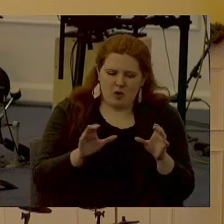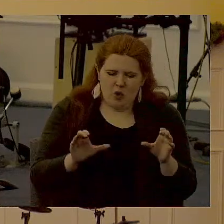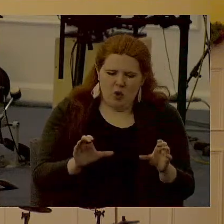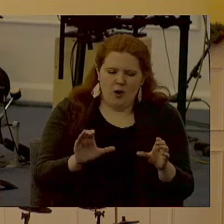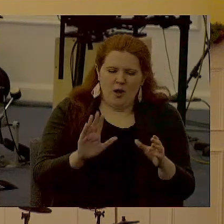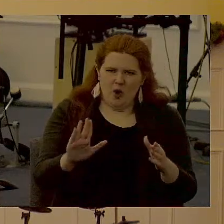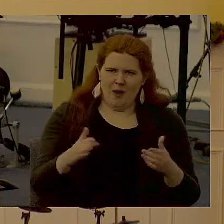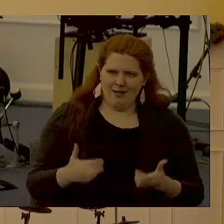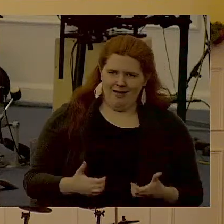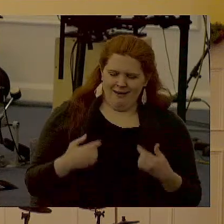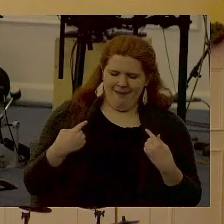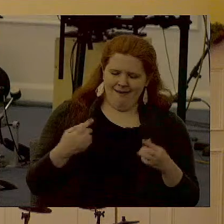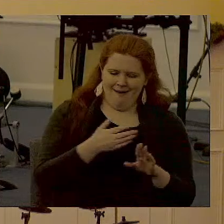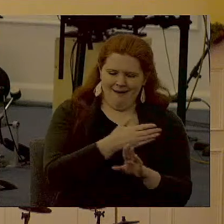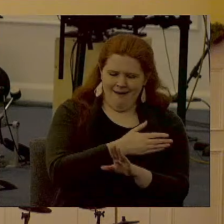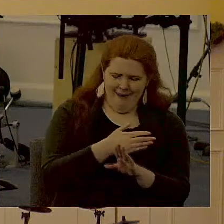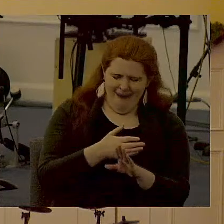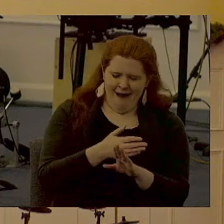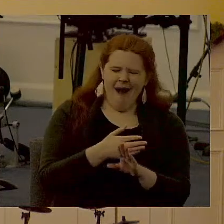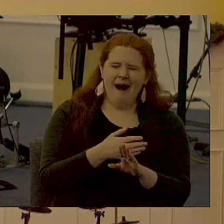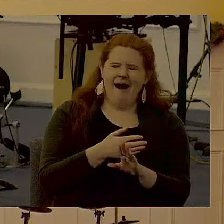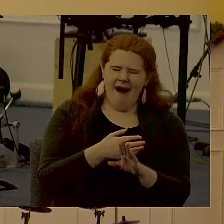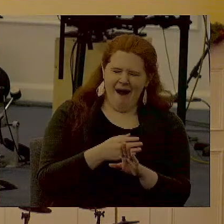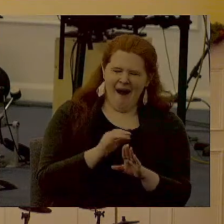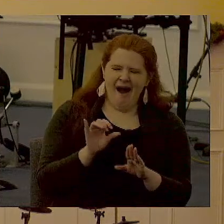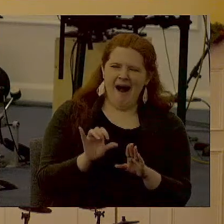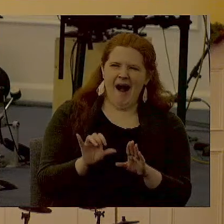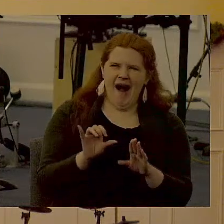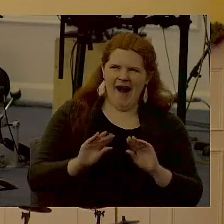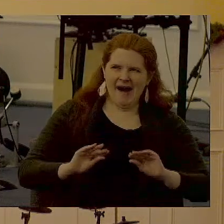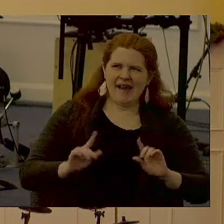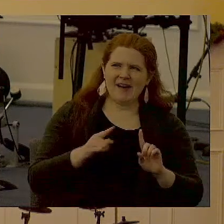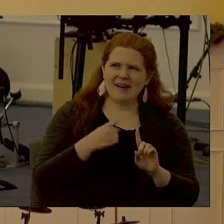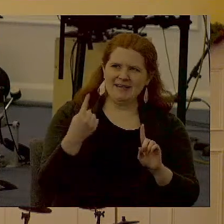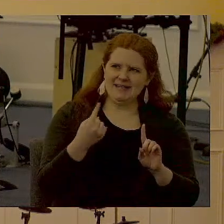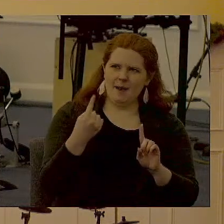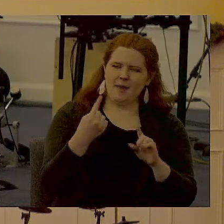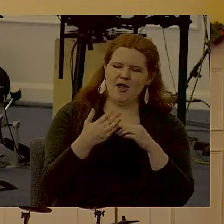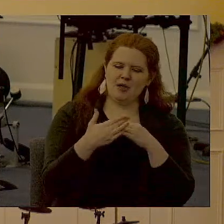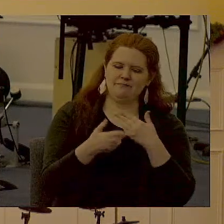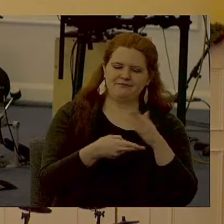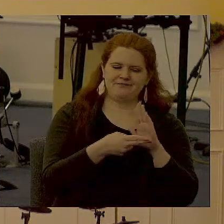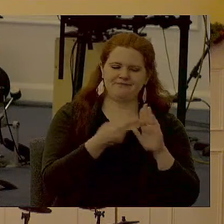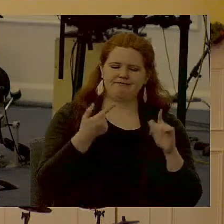in your life and you said clearly, somebody could call me the villain.